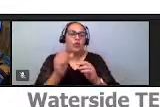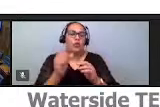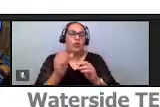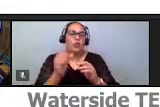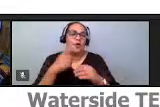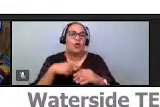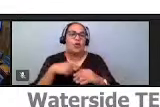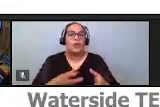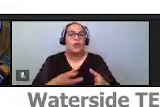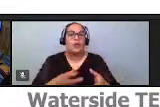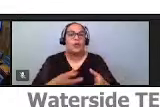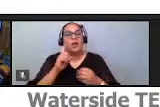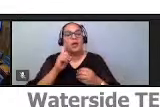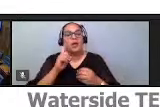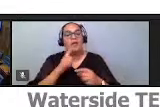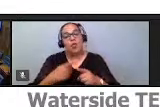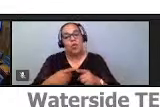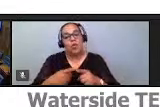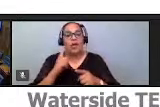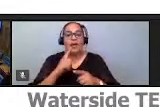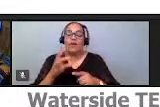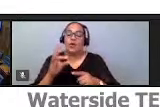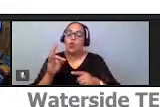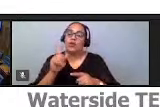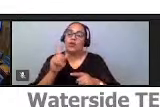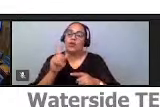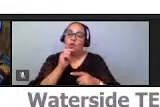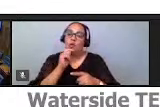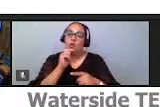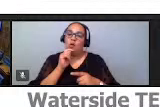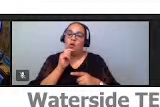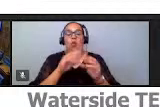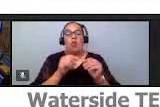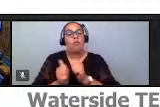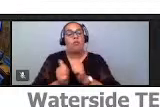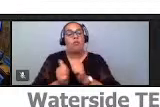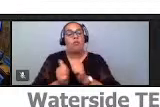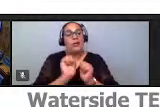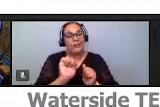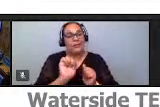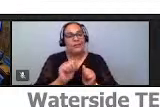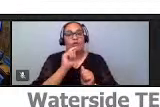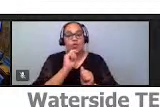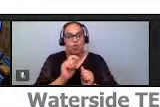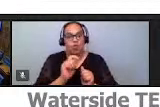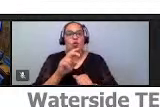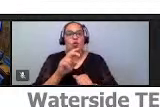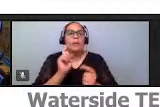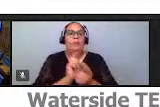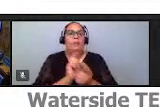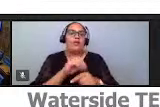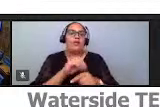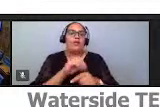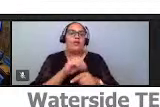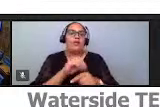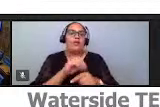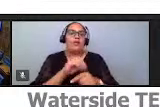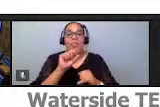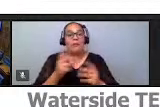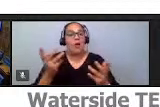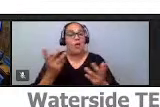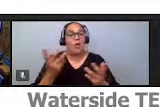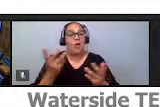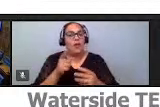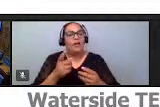receive every single week every Wednesday morning when all the stakeholders actually meet online and this is and this has been